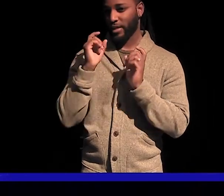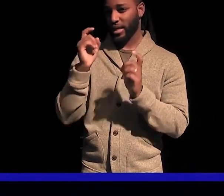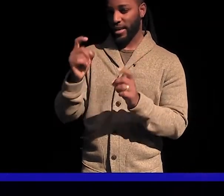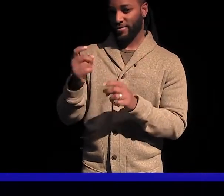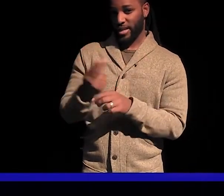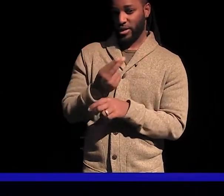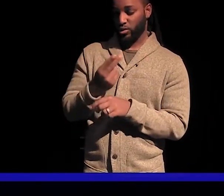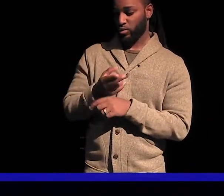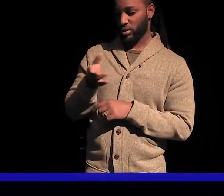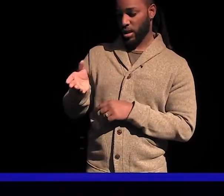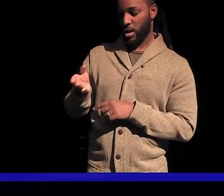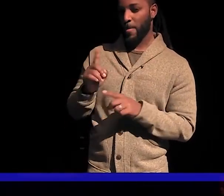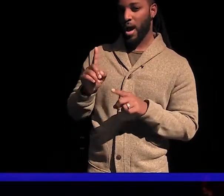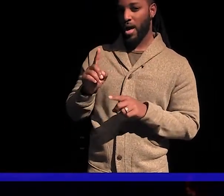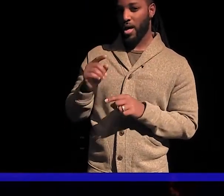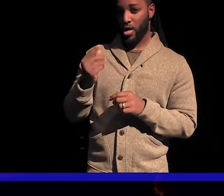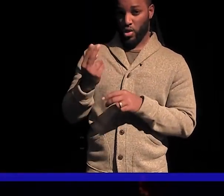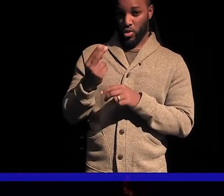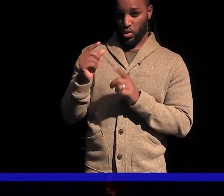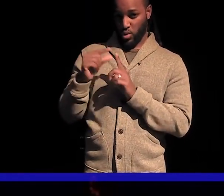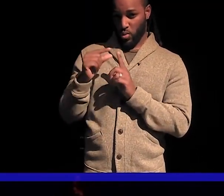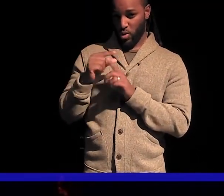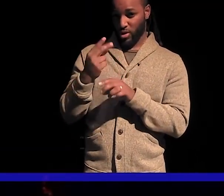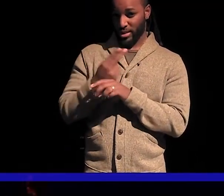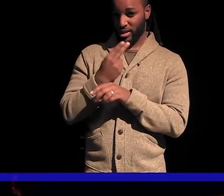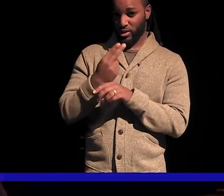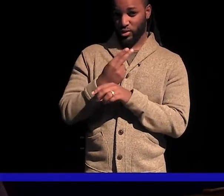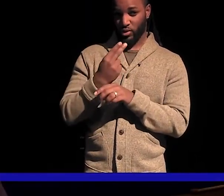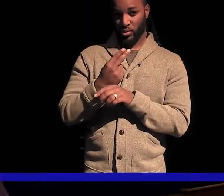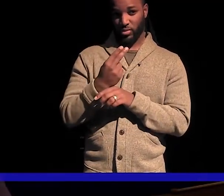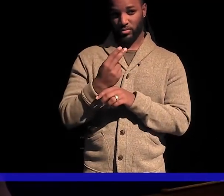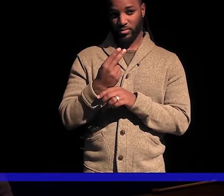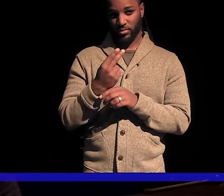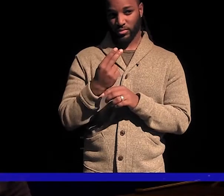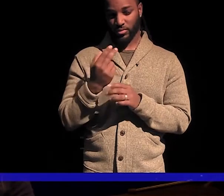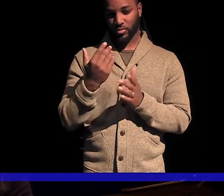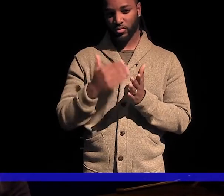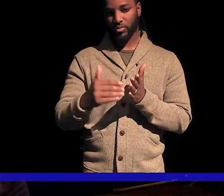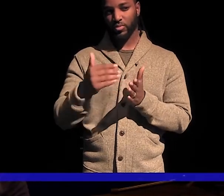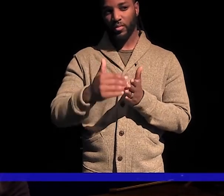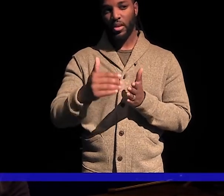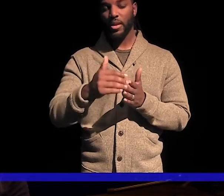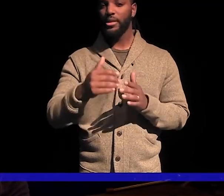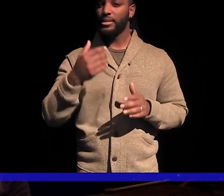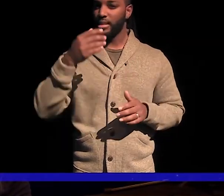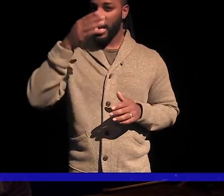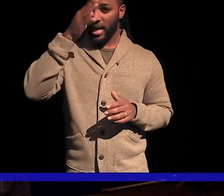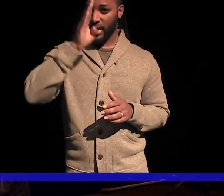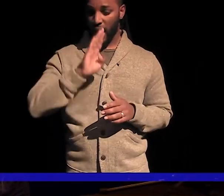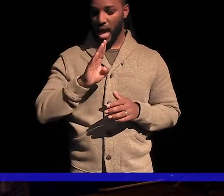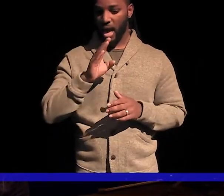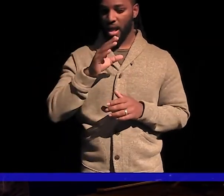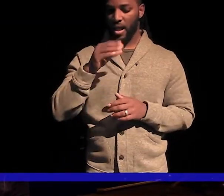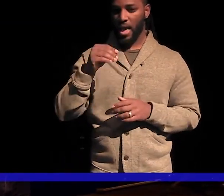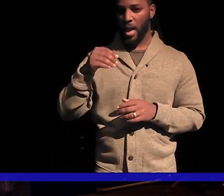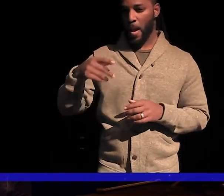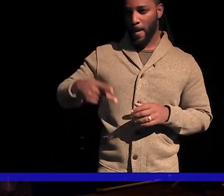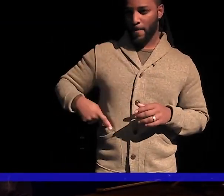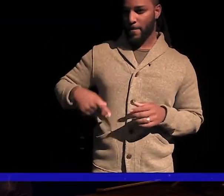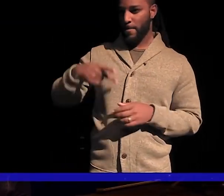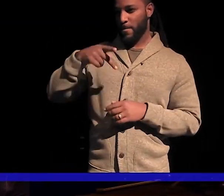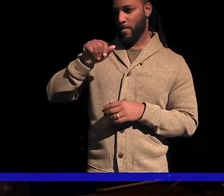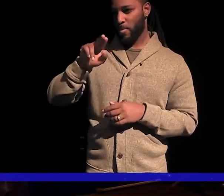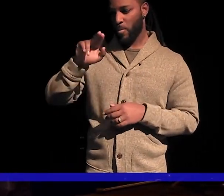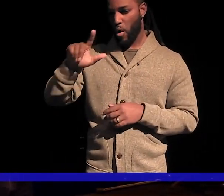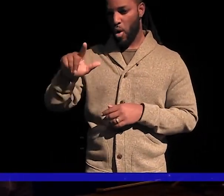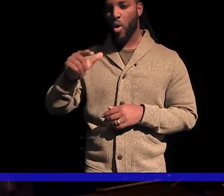there. But the word that is used at times, you know, when it begins, God and the Apostle Paul wants to ground all this